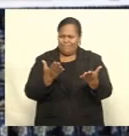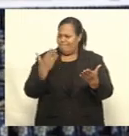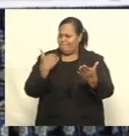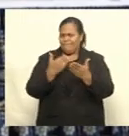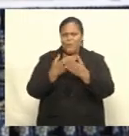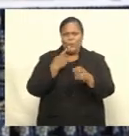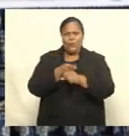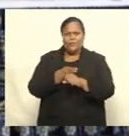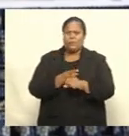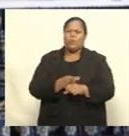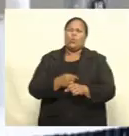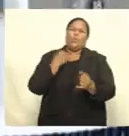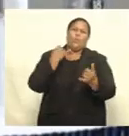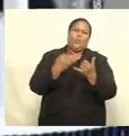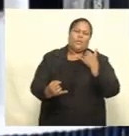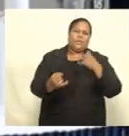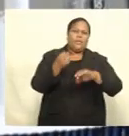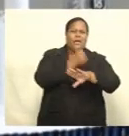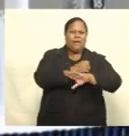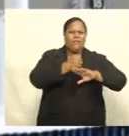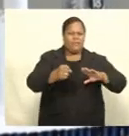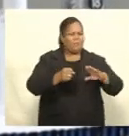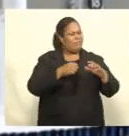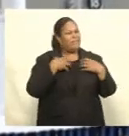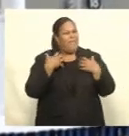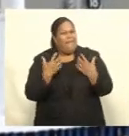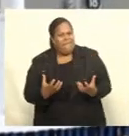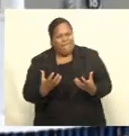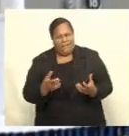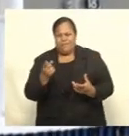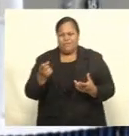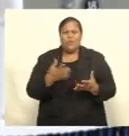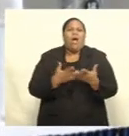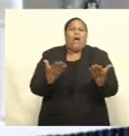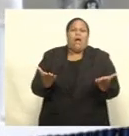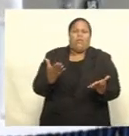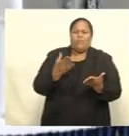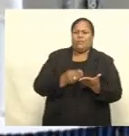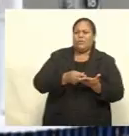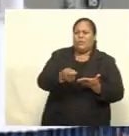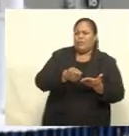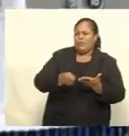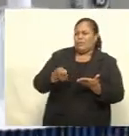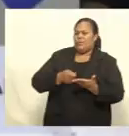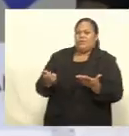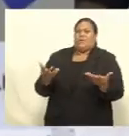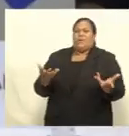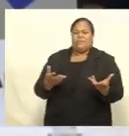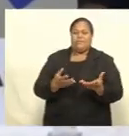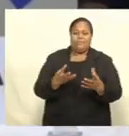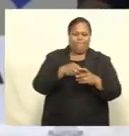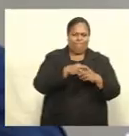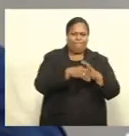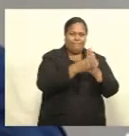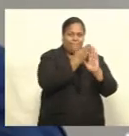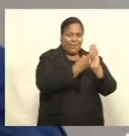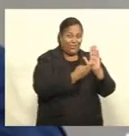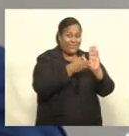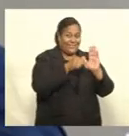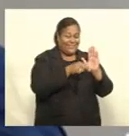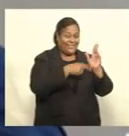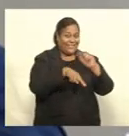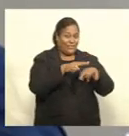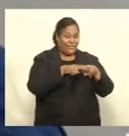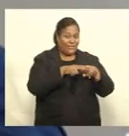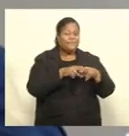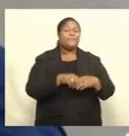been enormous on the government's ability to cater for the revenue it has already factored into the budget. This, of course,